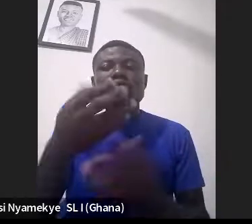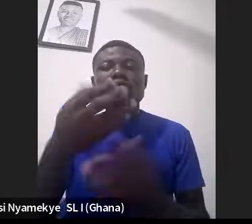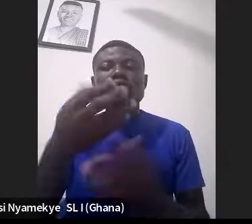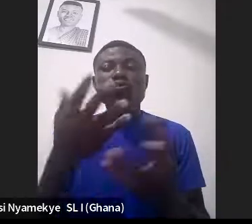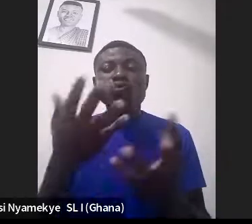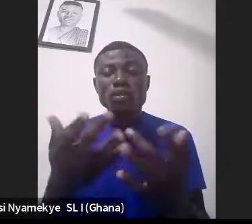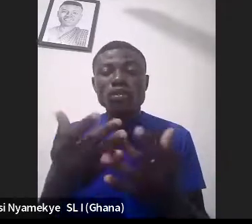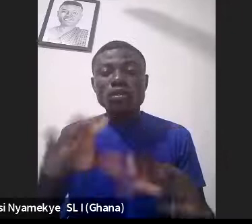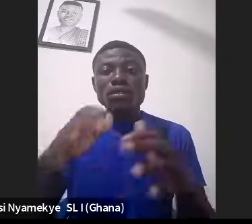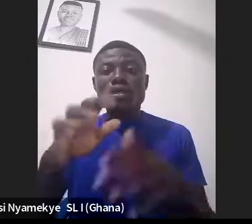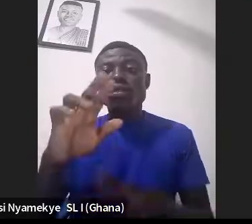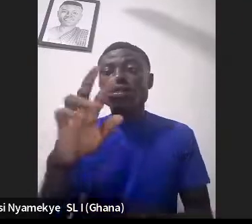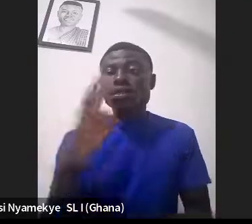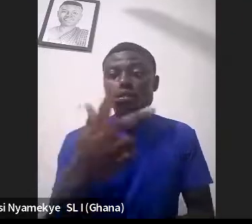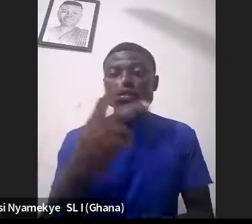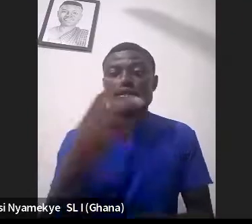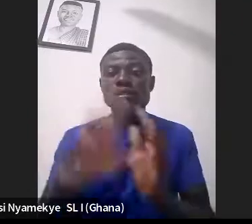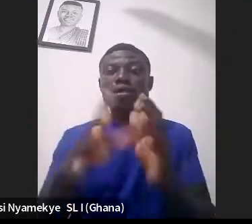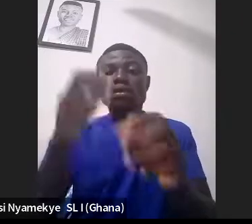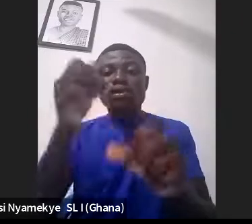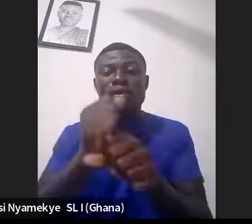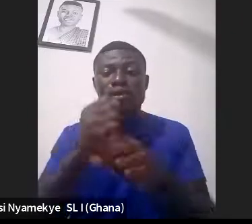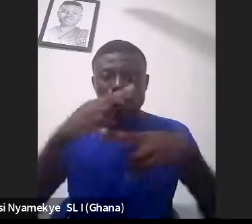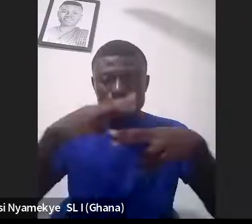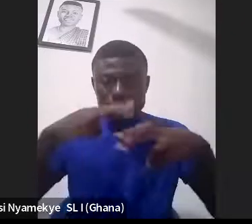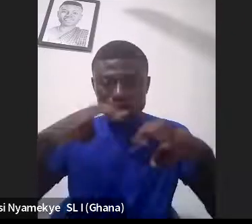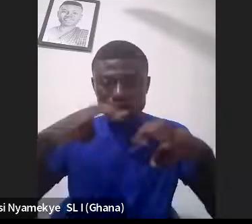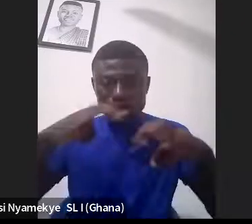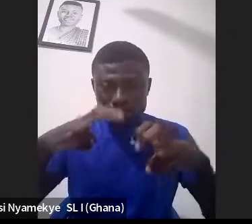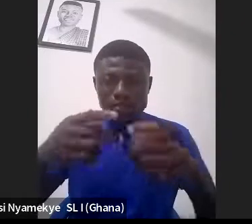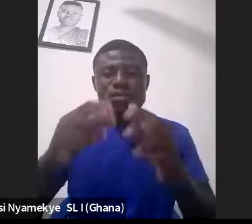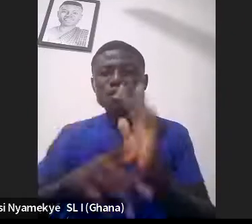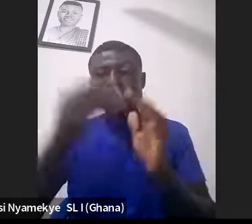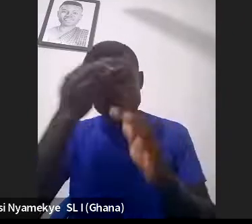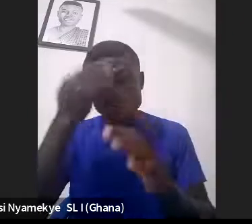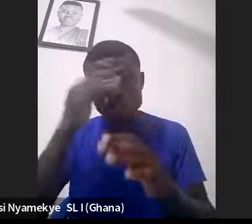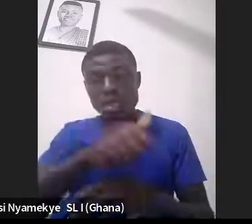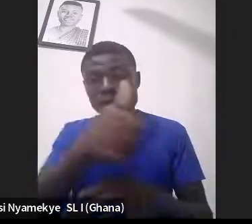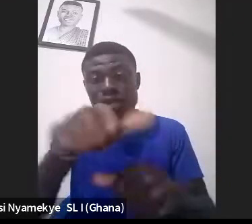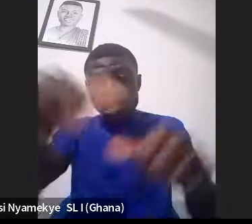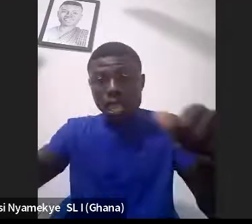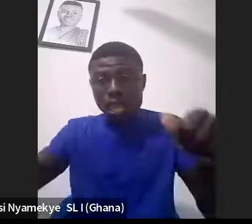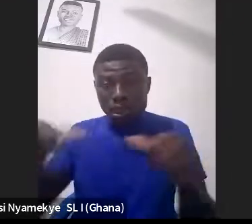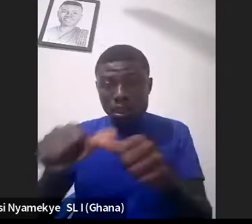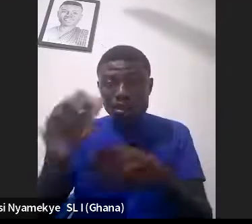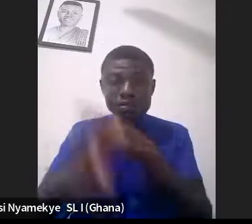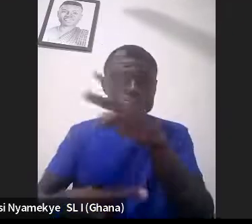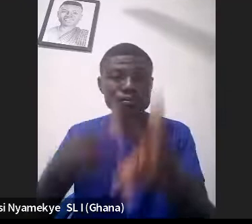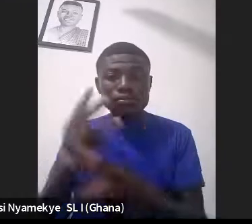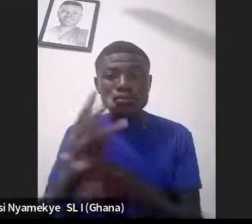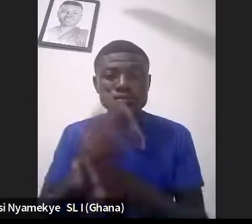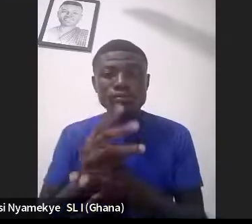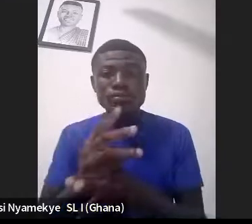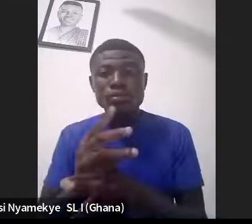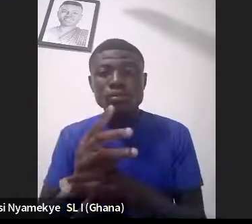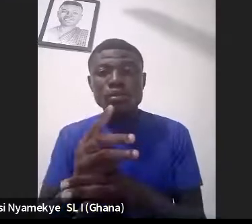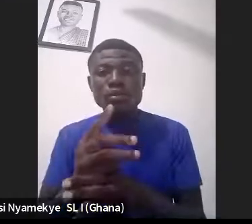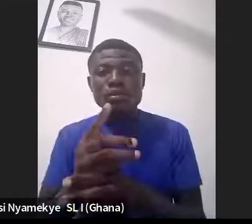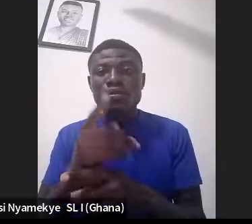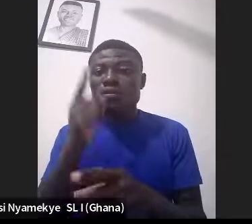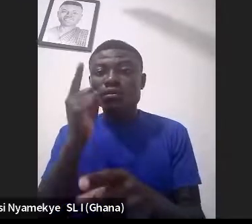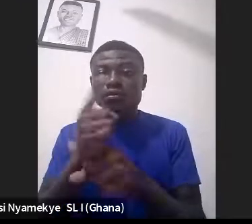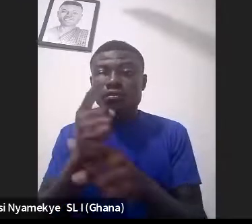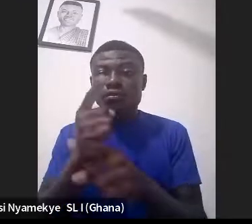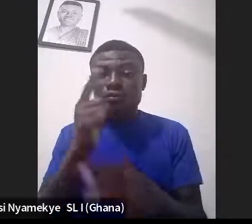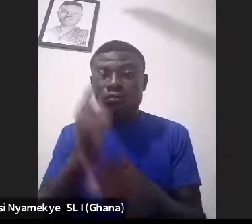a diagnosis. I know in other areas of the world, sometimes you can get your child diagnosed in kindergarten,